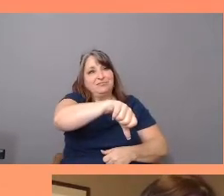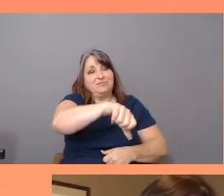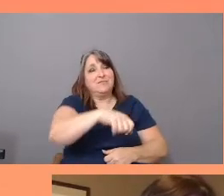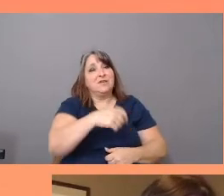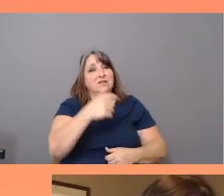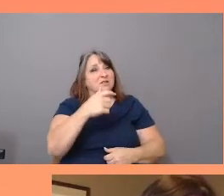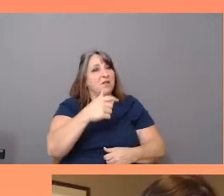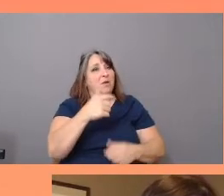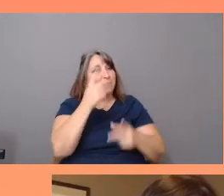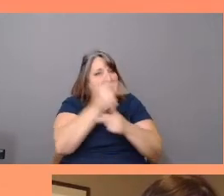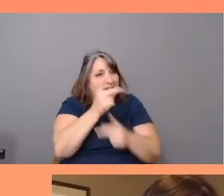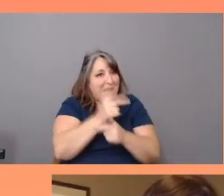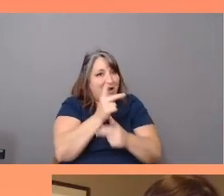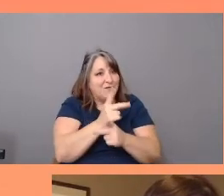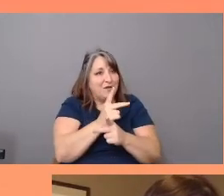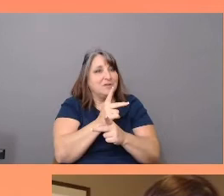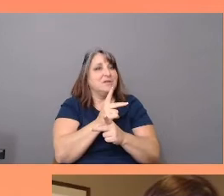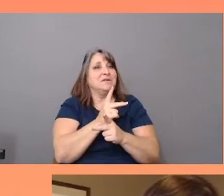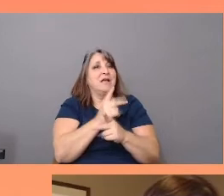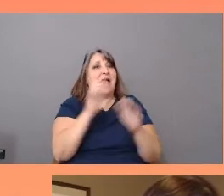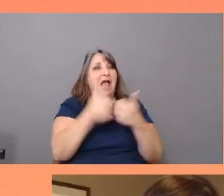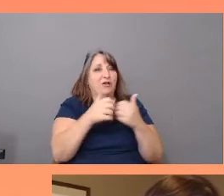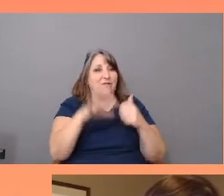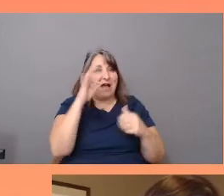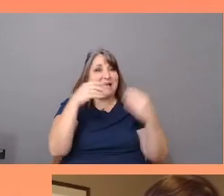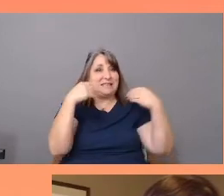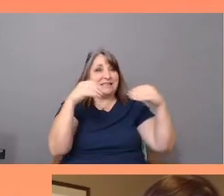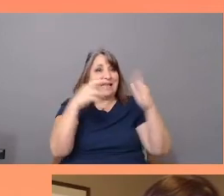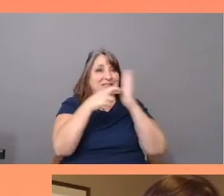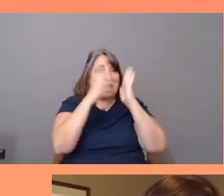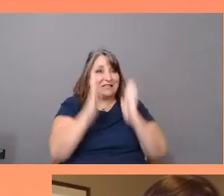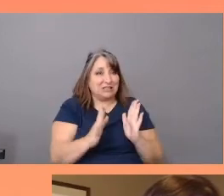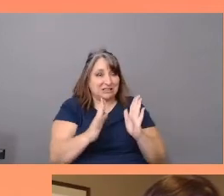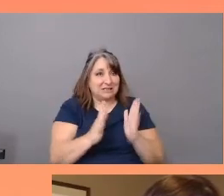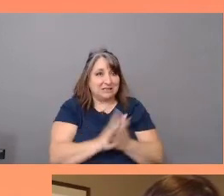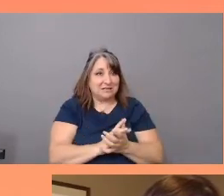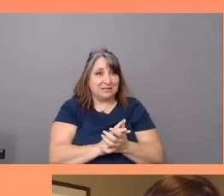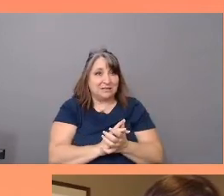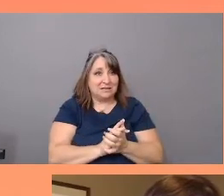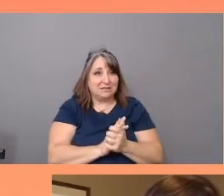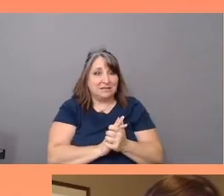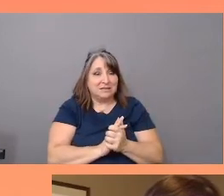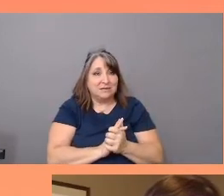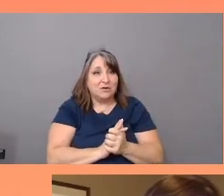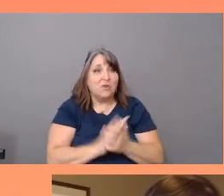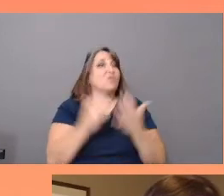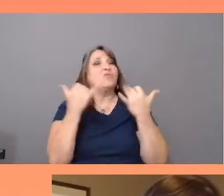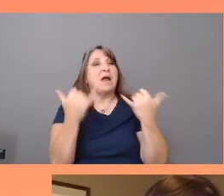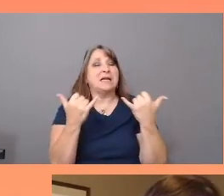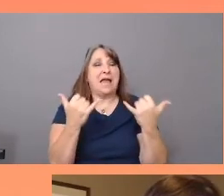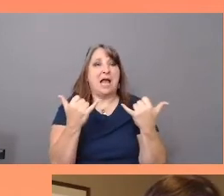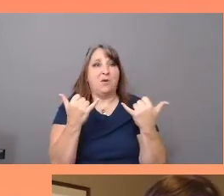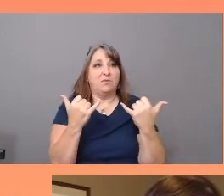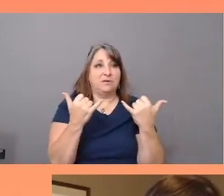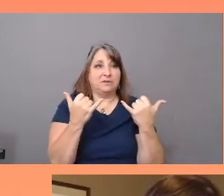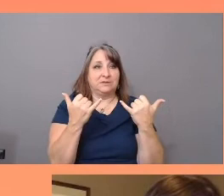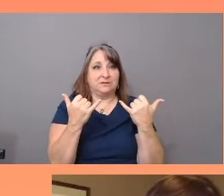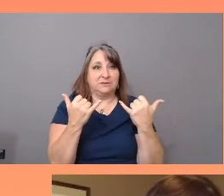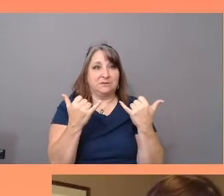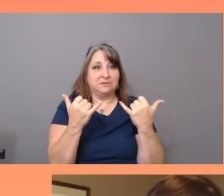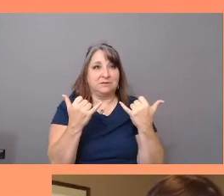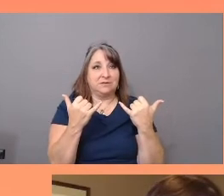a film sales agent, but also, question the sales agent. And more so now, right now, there's a lot